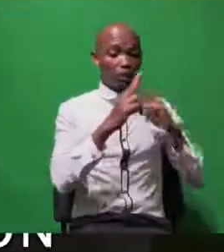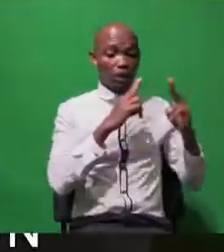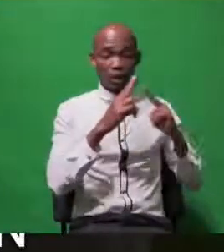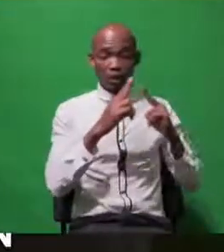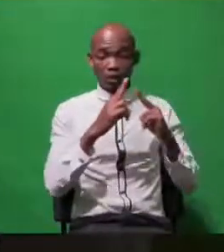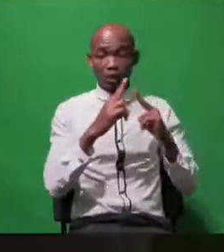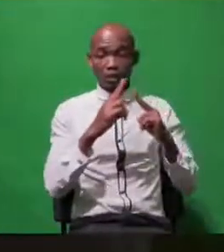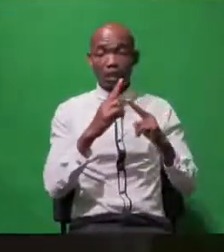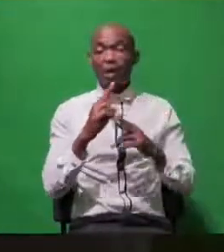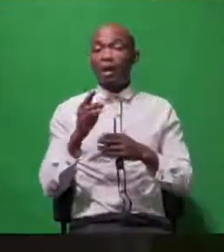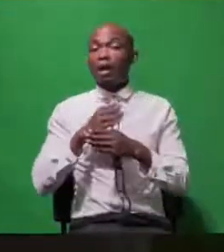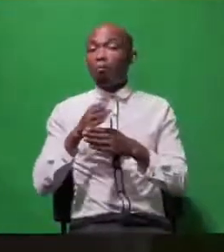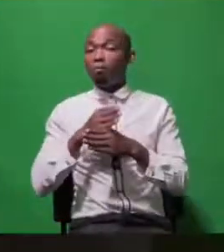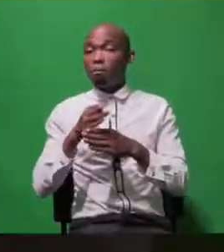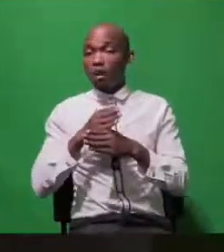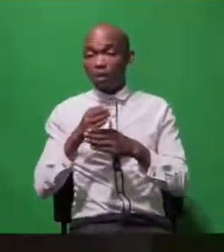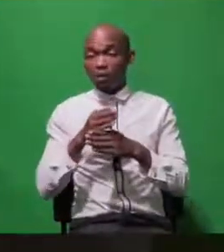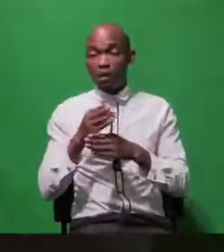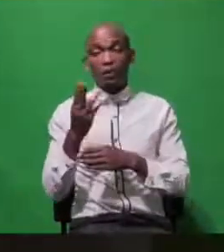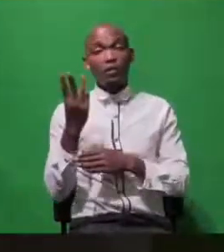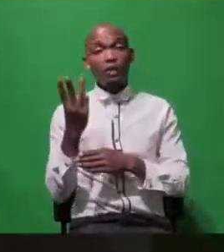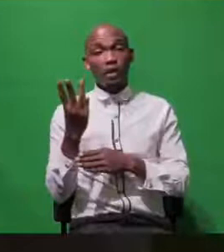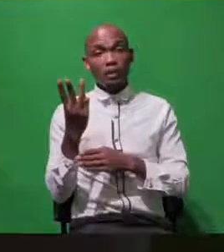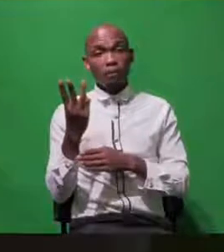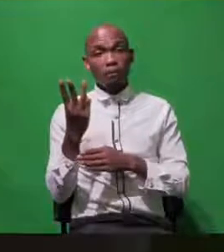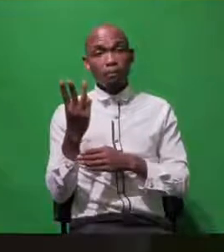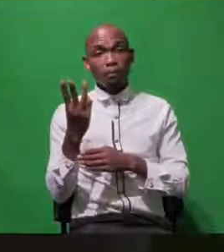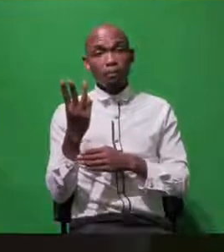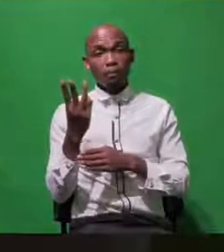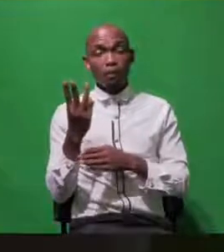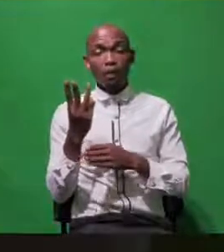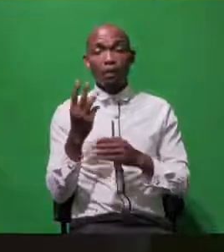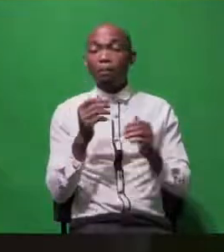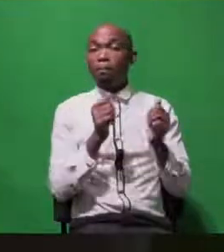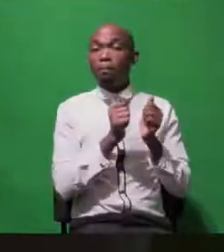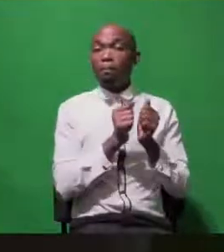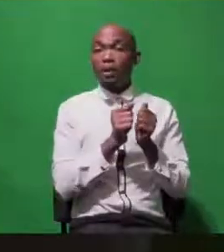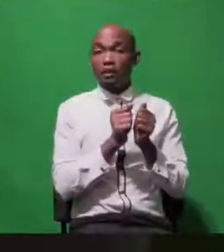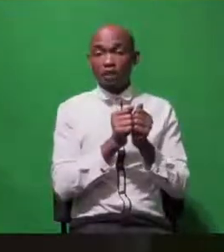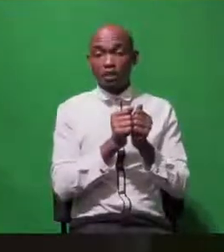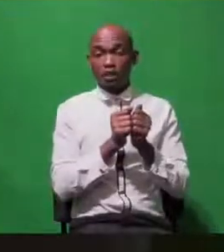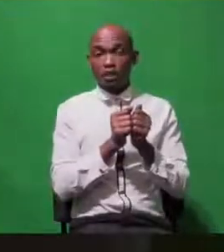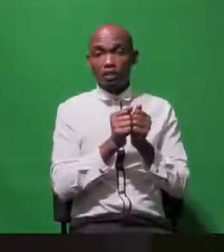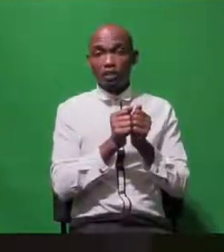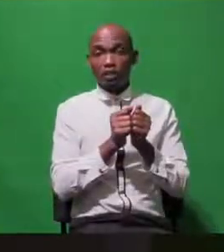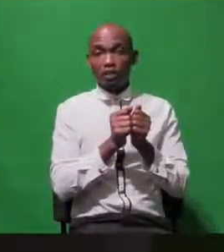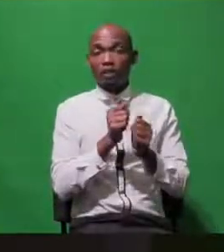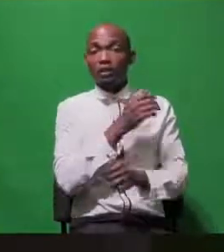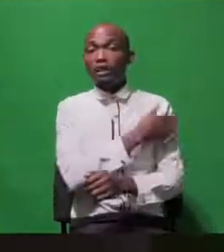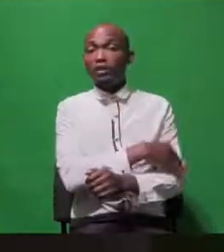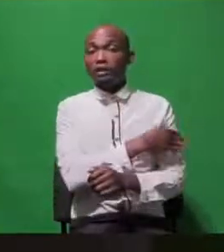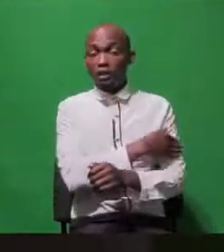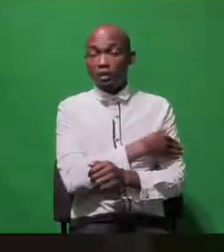about three major social services introduced in